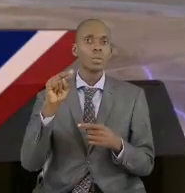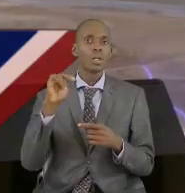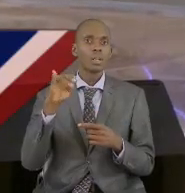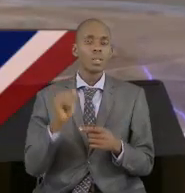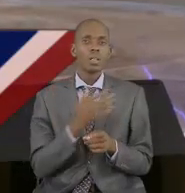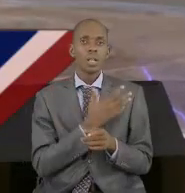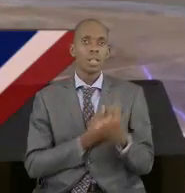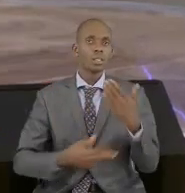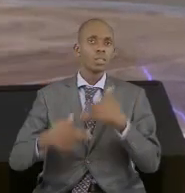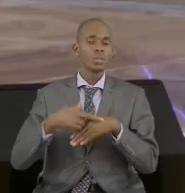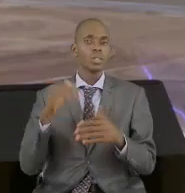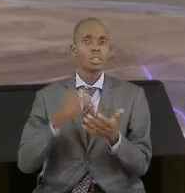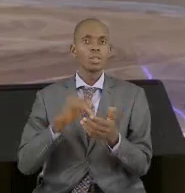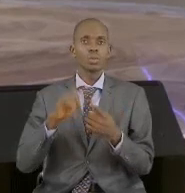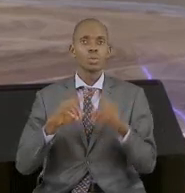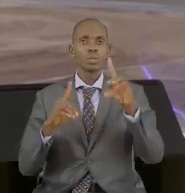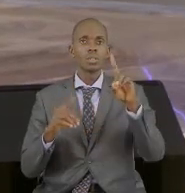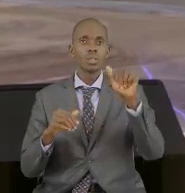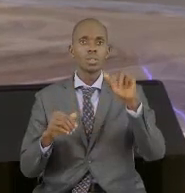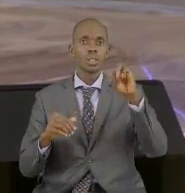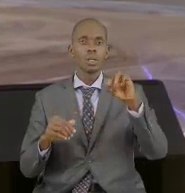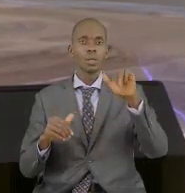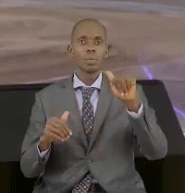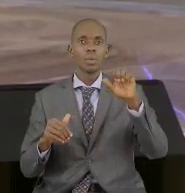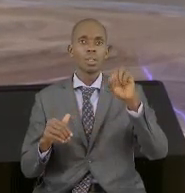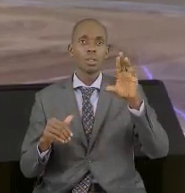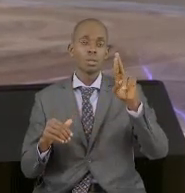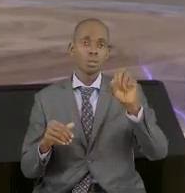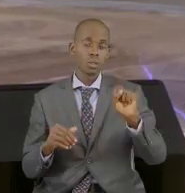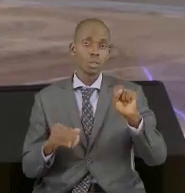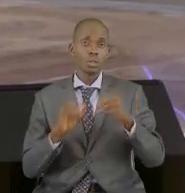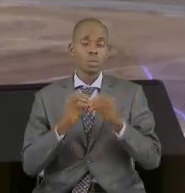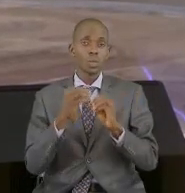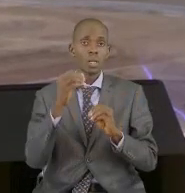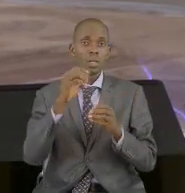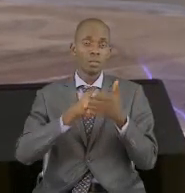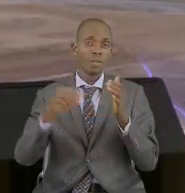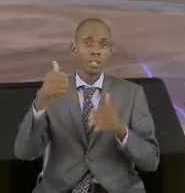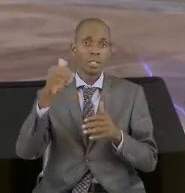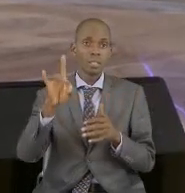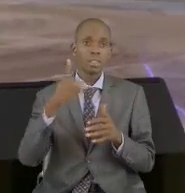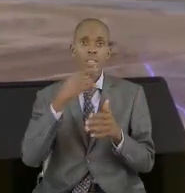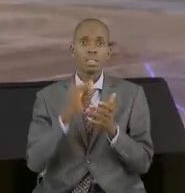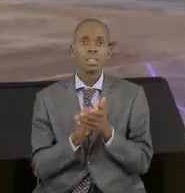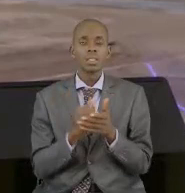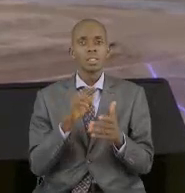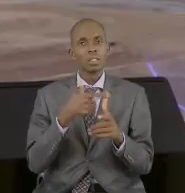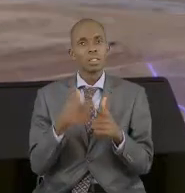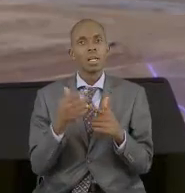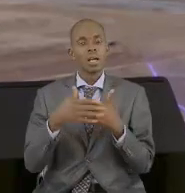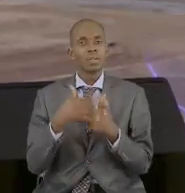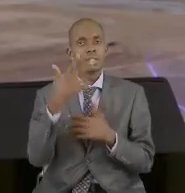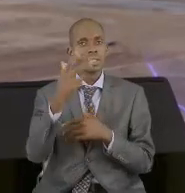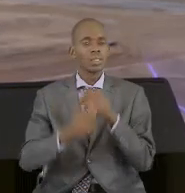again to Damascus. But it says, then after 3 years, I went up to